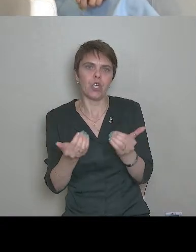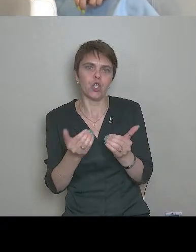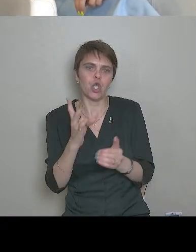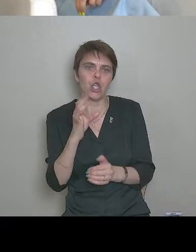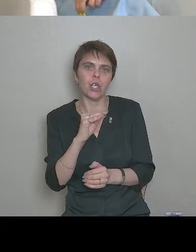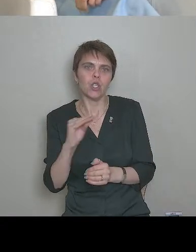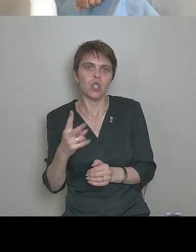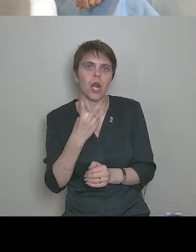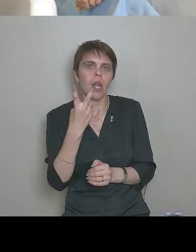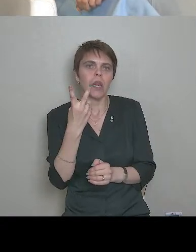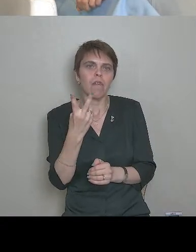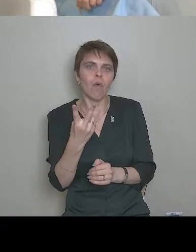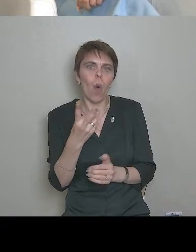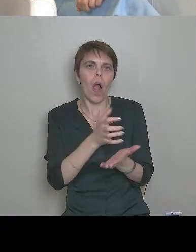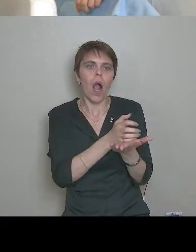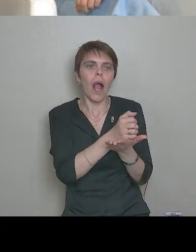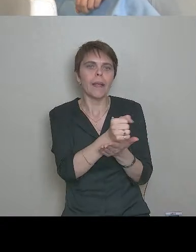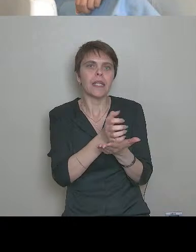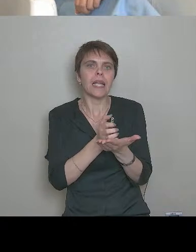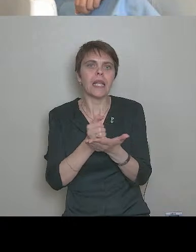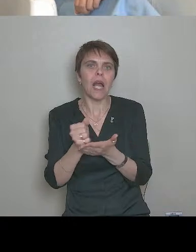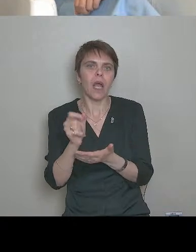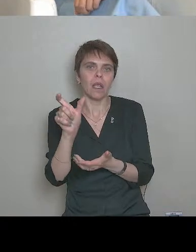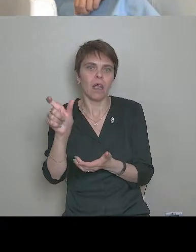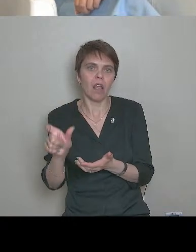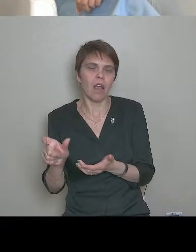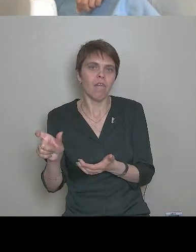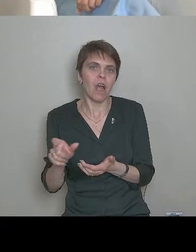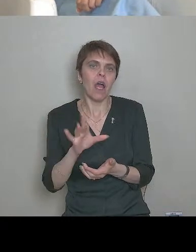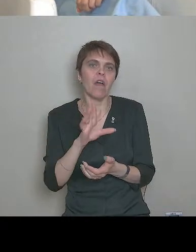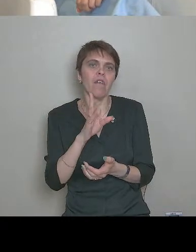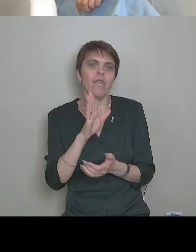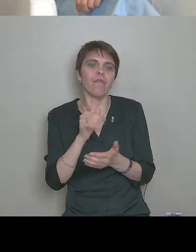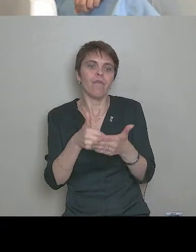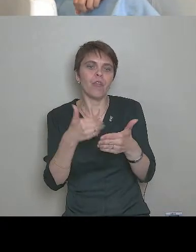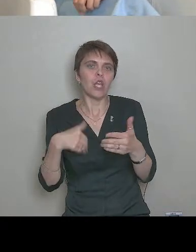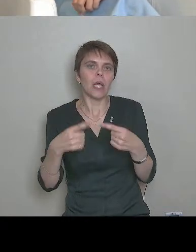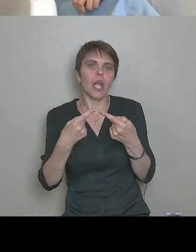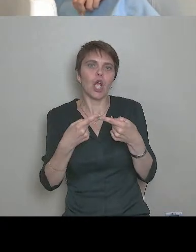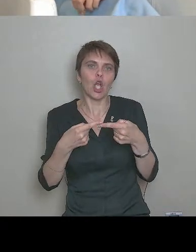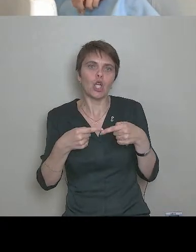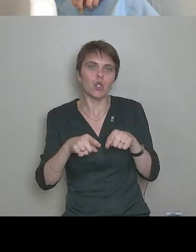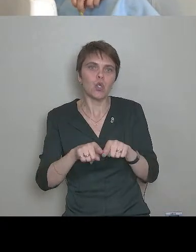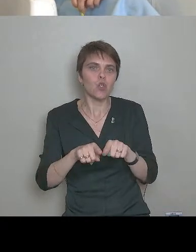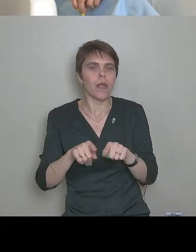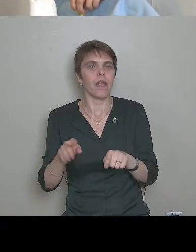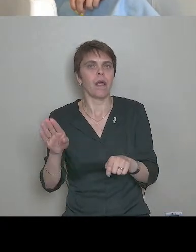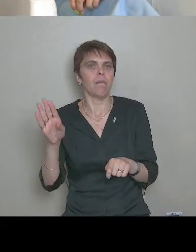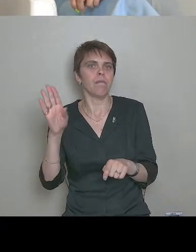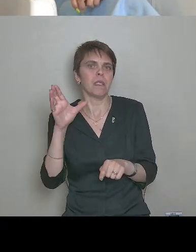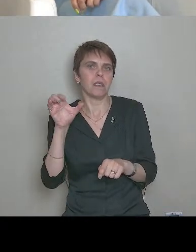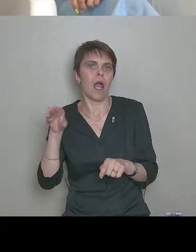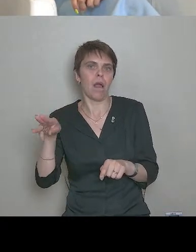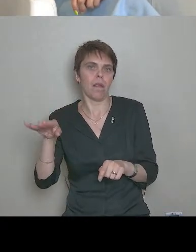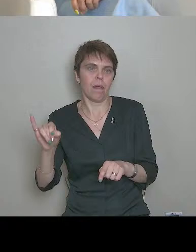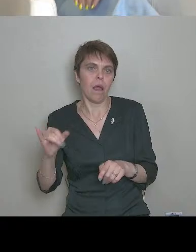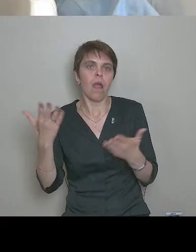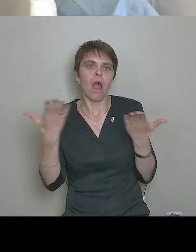5 members there should be at least 2 candidates from the other